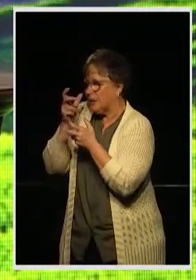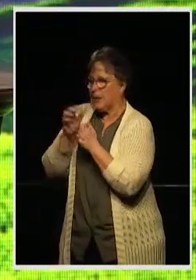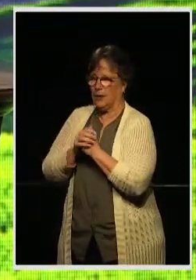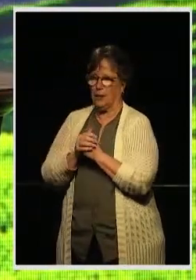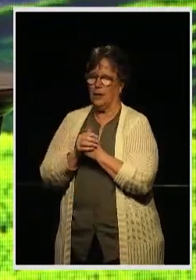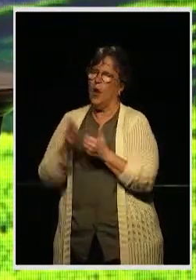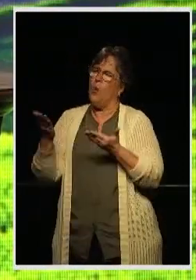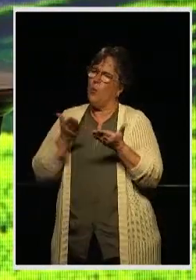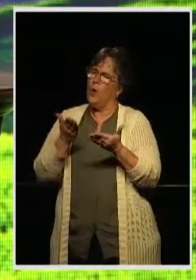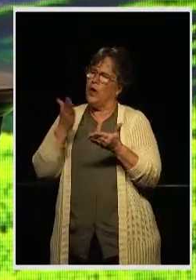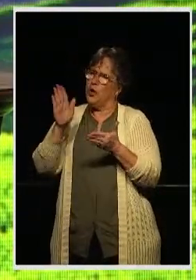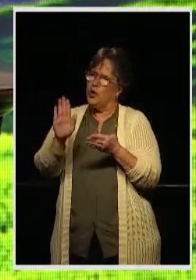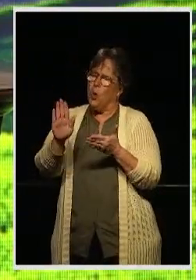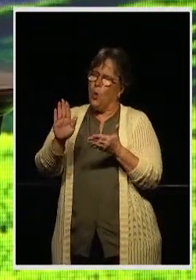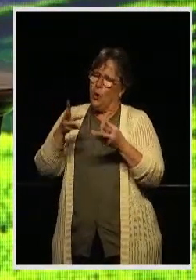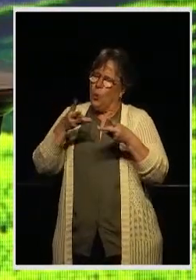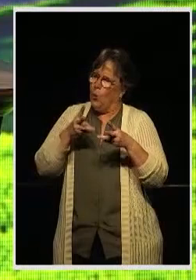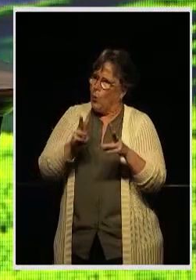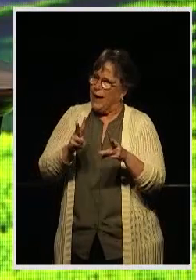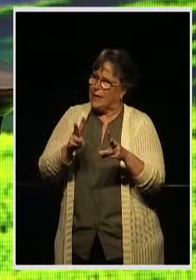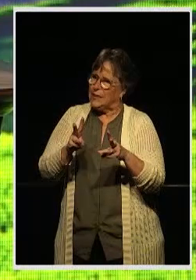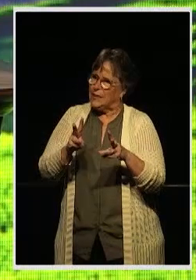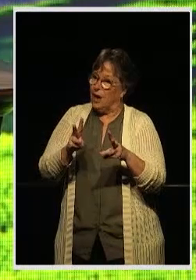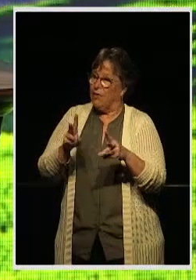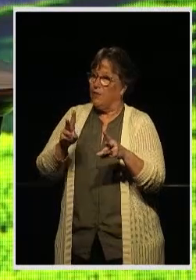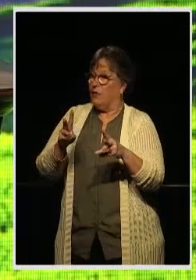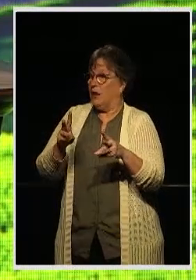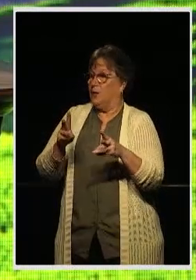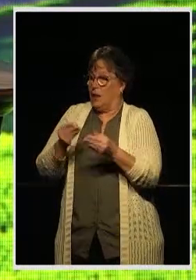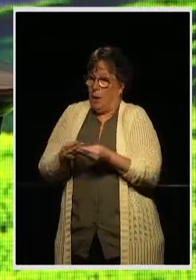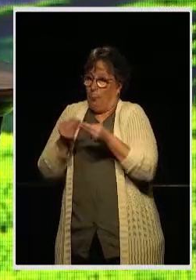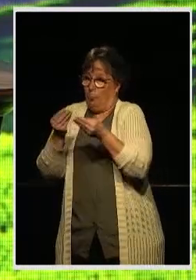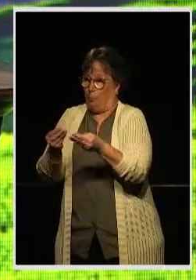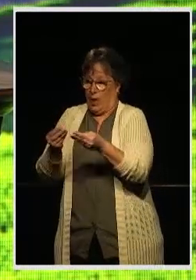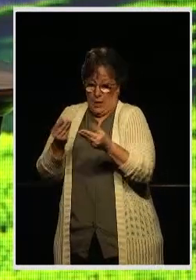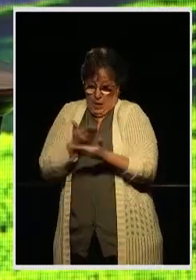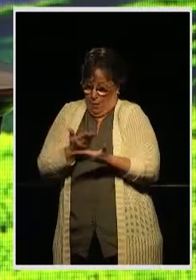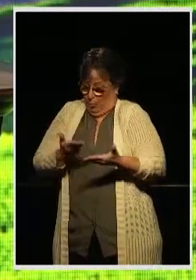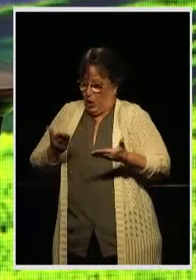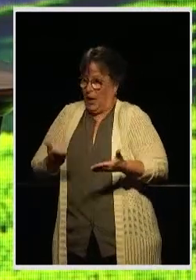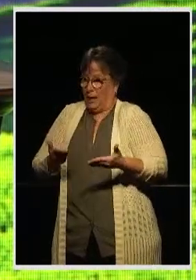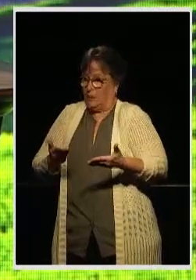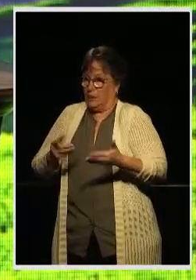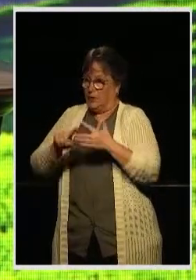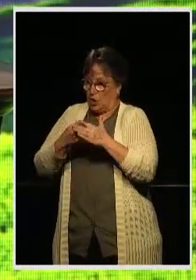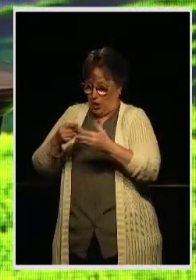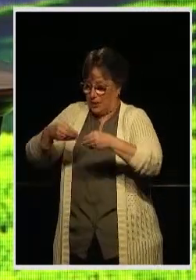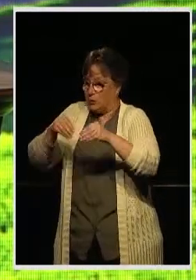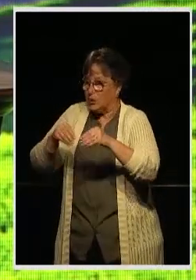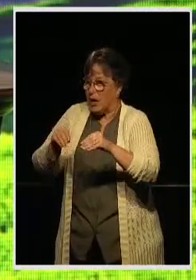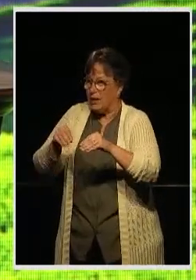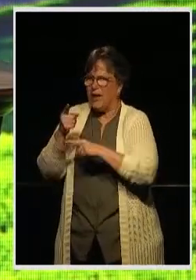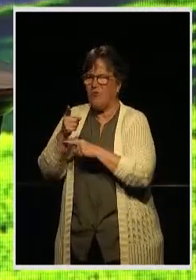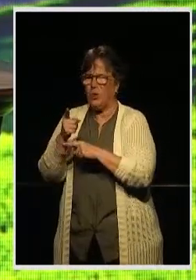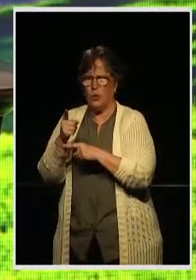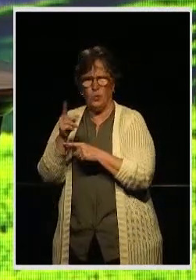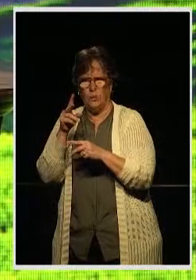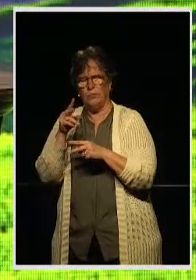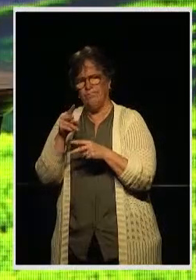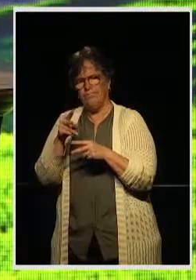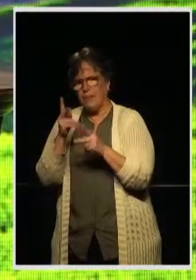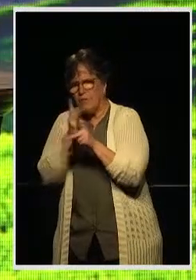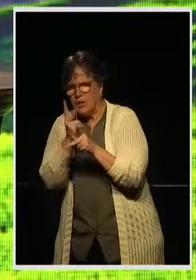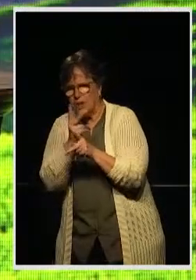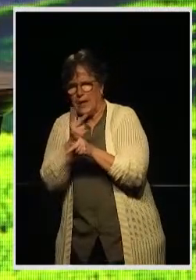your regulatory pathways of bringing your product to the market? Have you looked at that? Have you really figured out, is it going to take